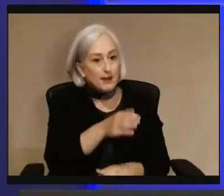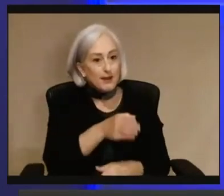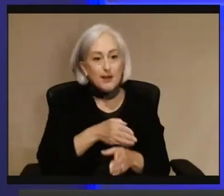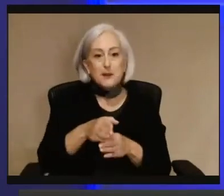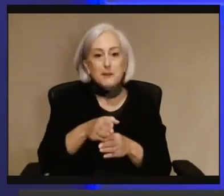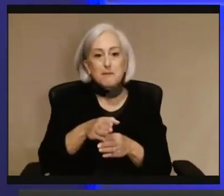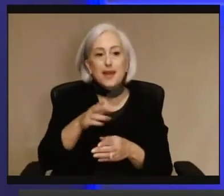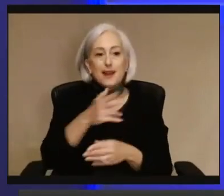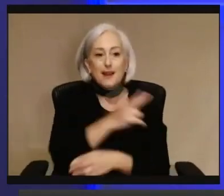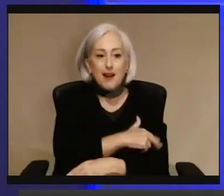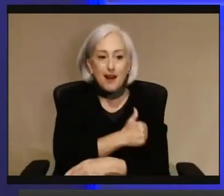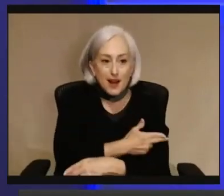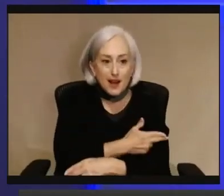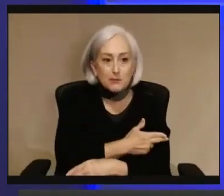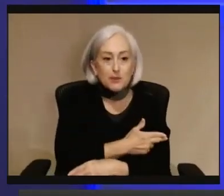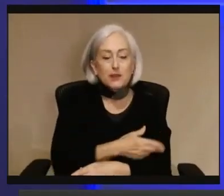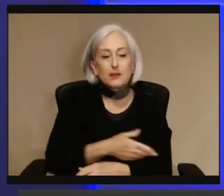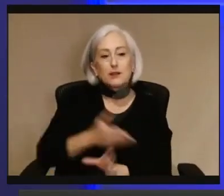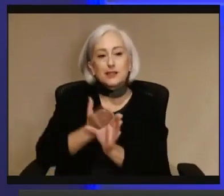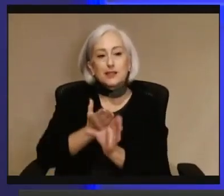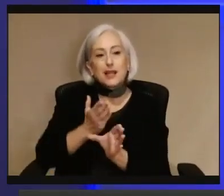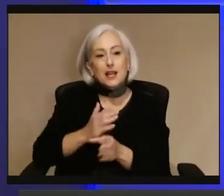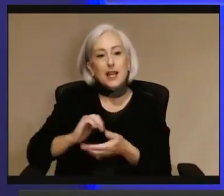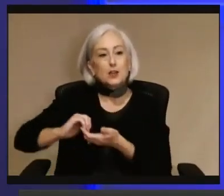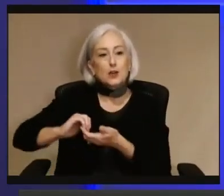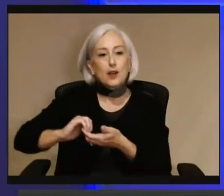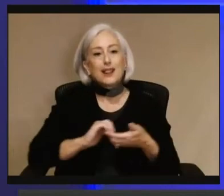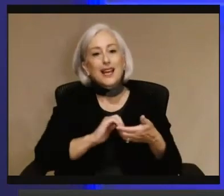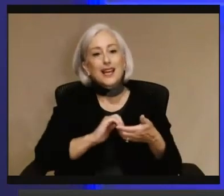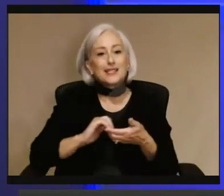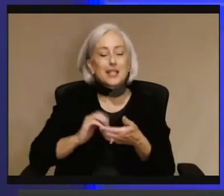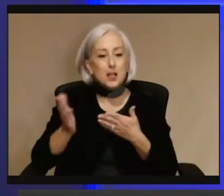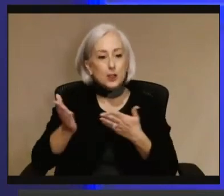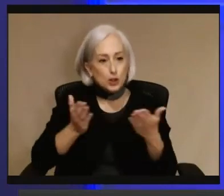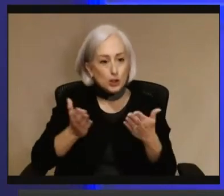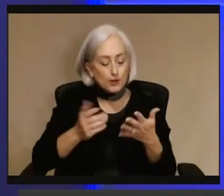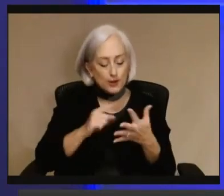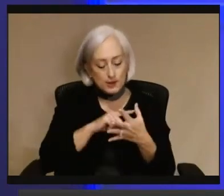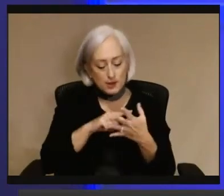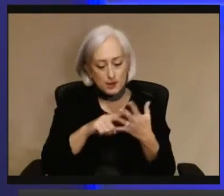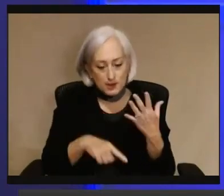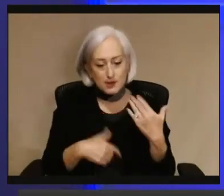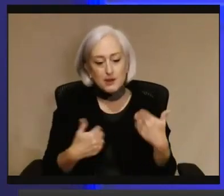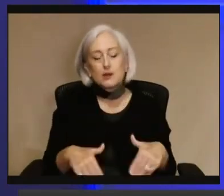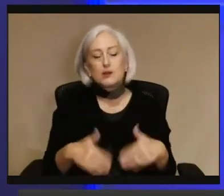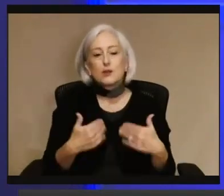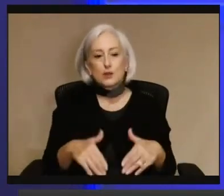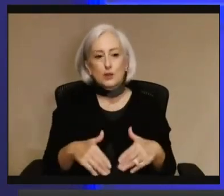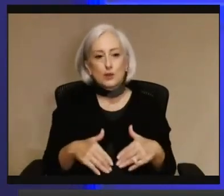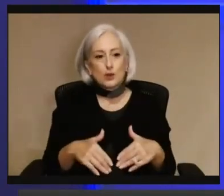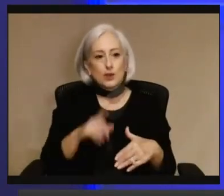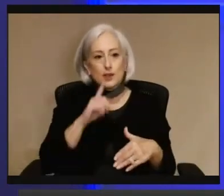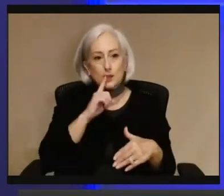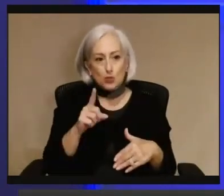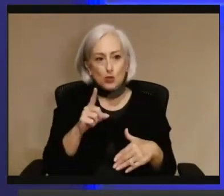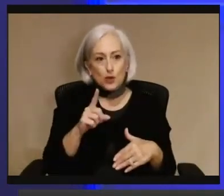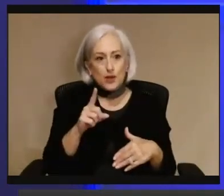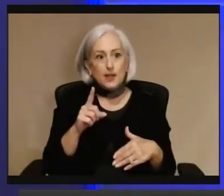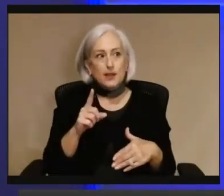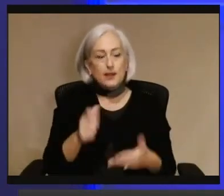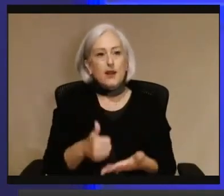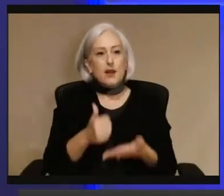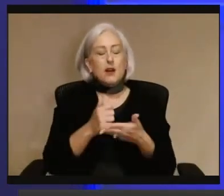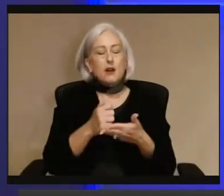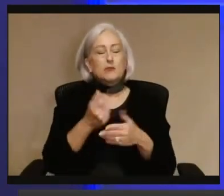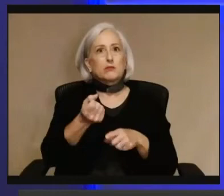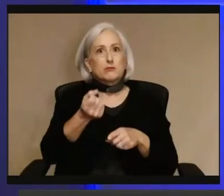services. It has been such a huge eye-opener to be able to help people,